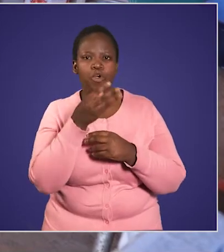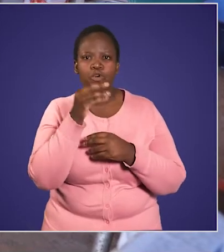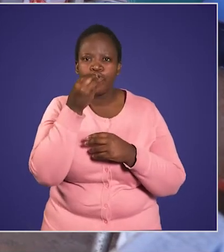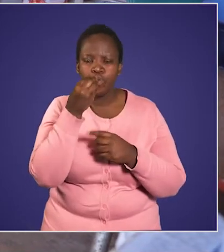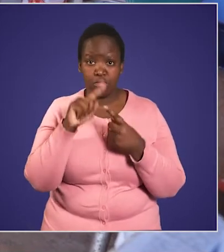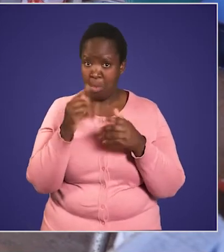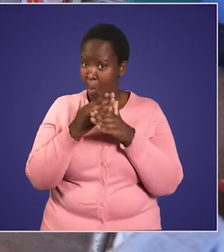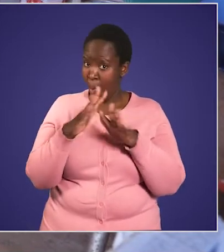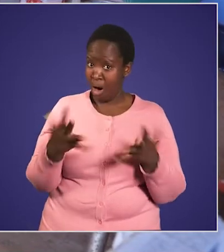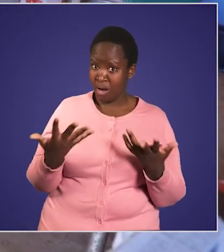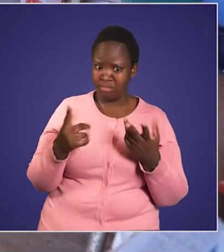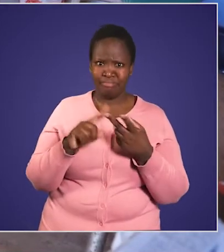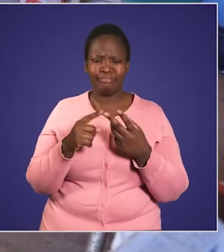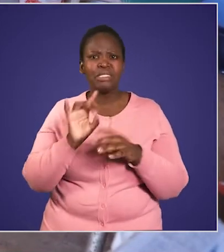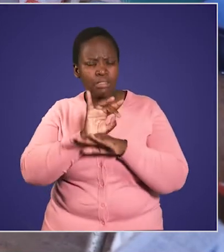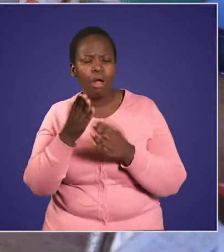school.